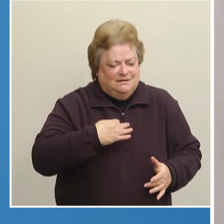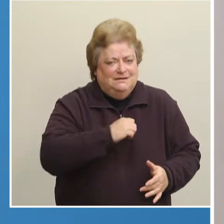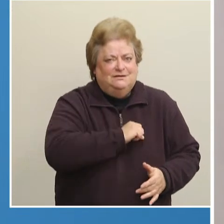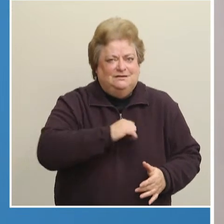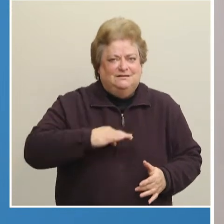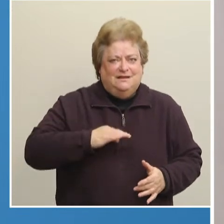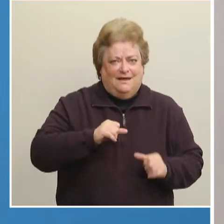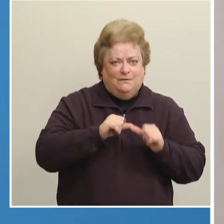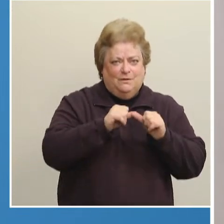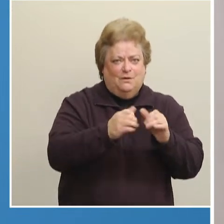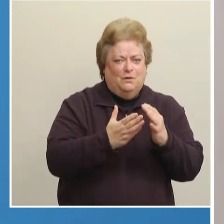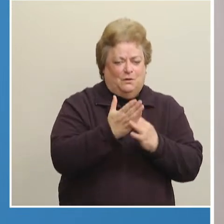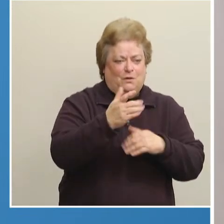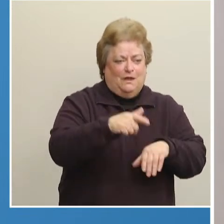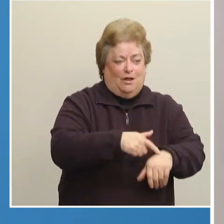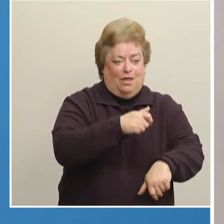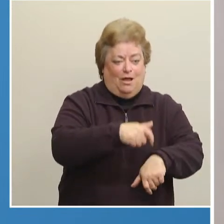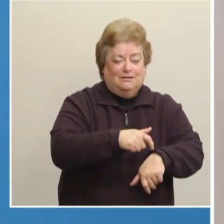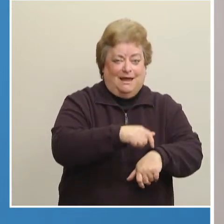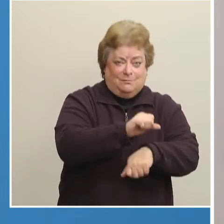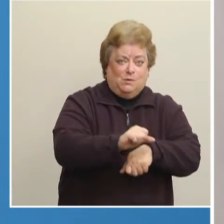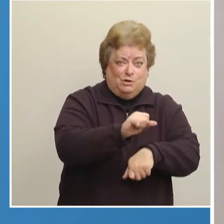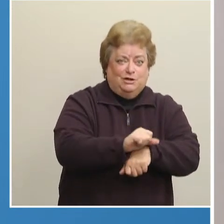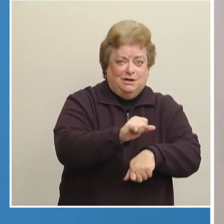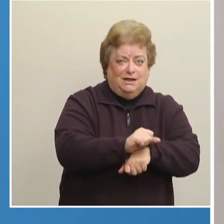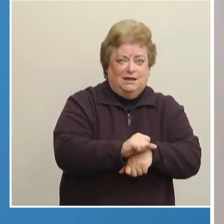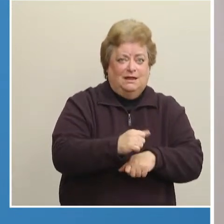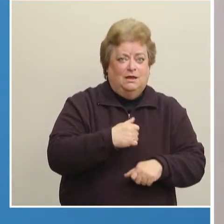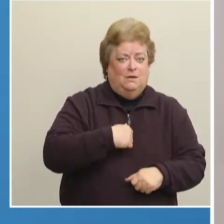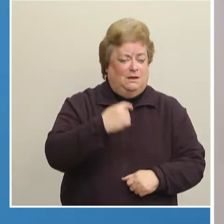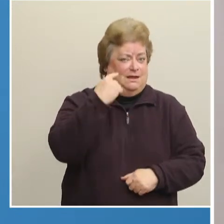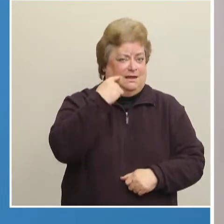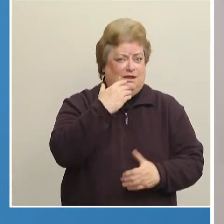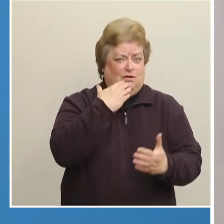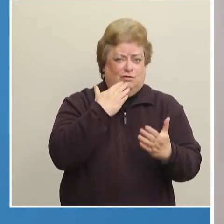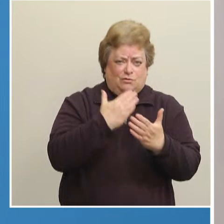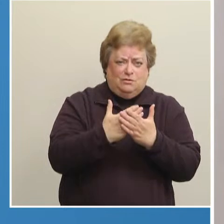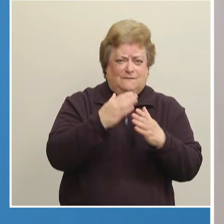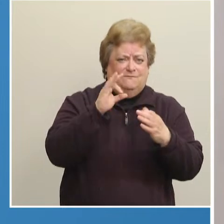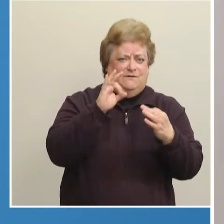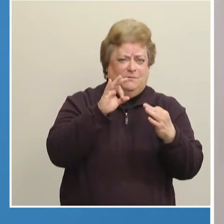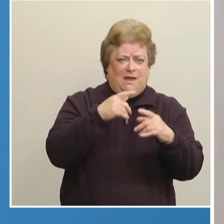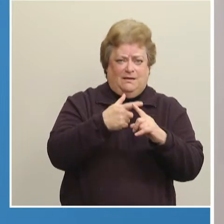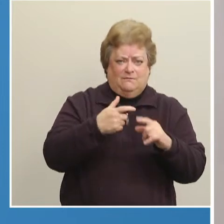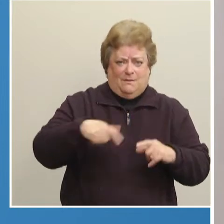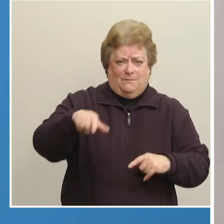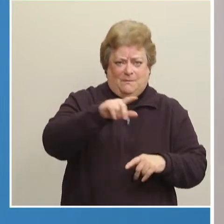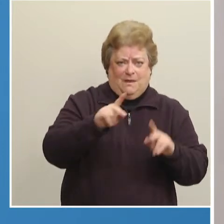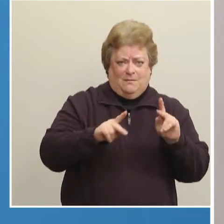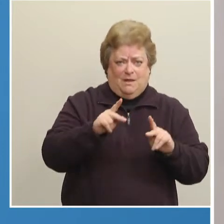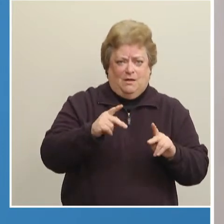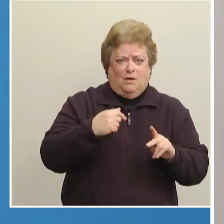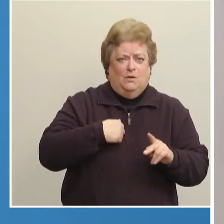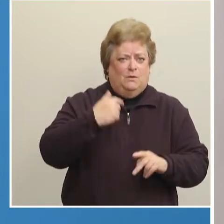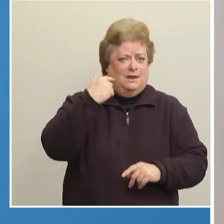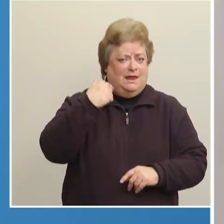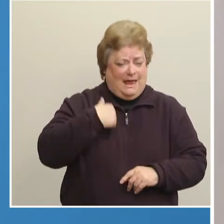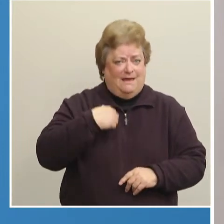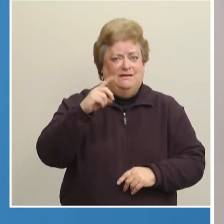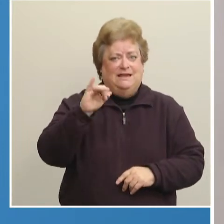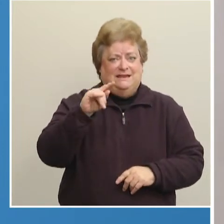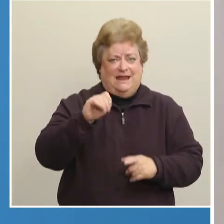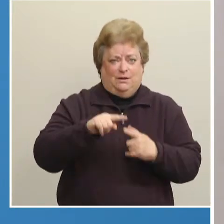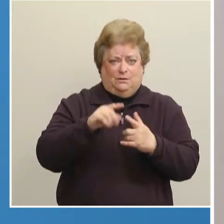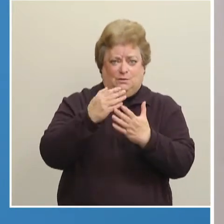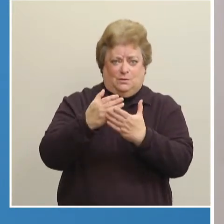shifts. And in addition to the great feedback that we are hearing from the public about the success of our clinics, we have the data to demonstrate